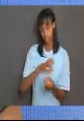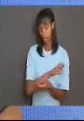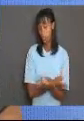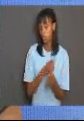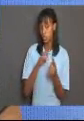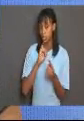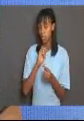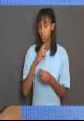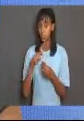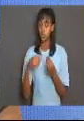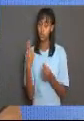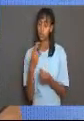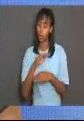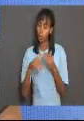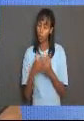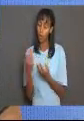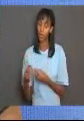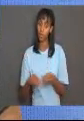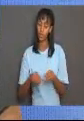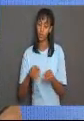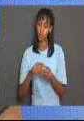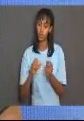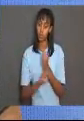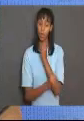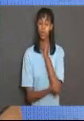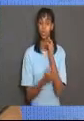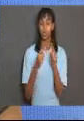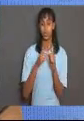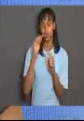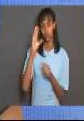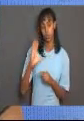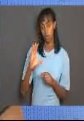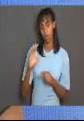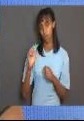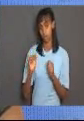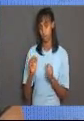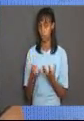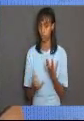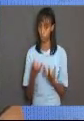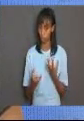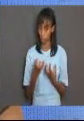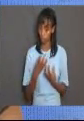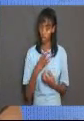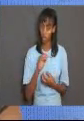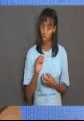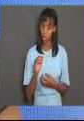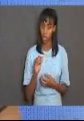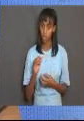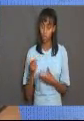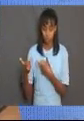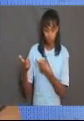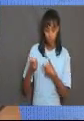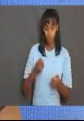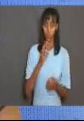for all activities that are basic to human survival, such as cooking and pumping water.